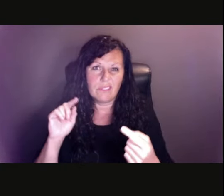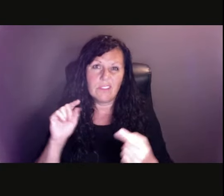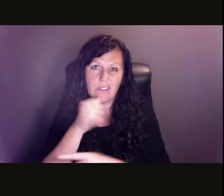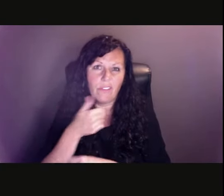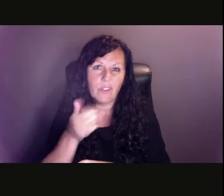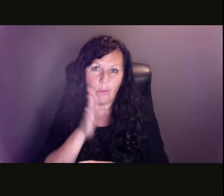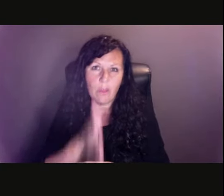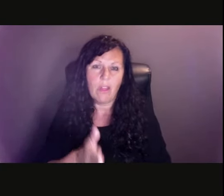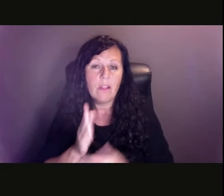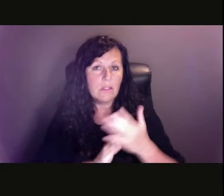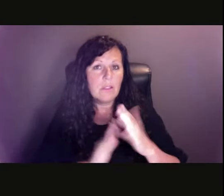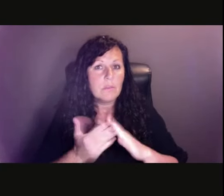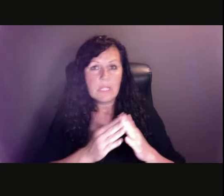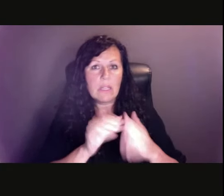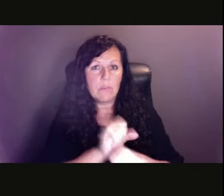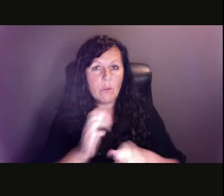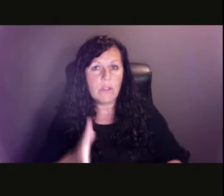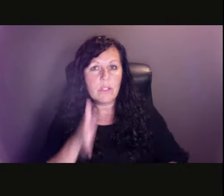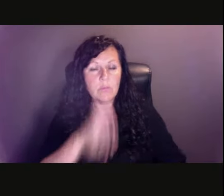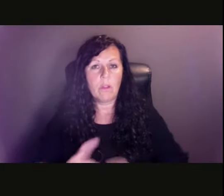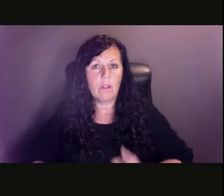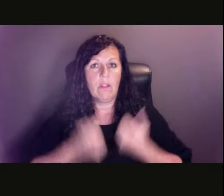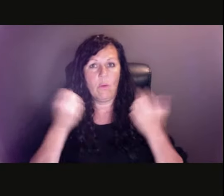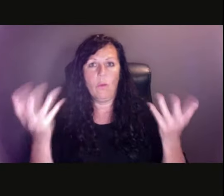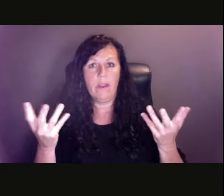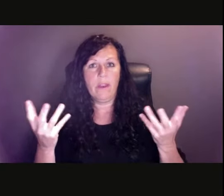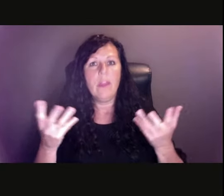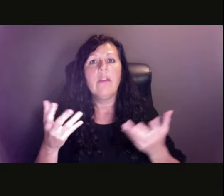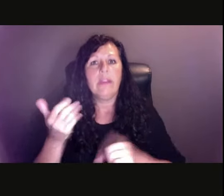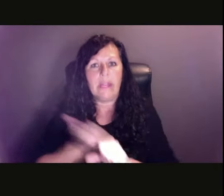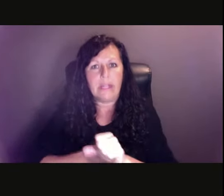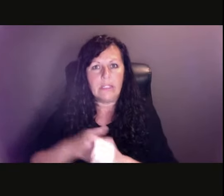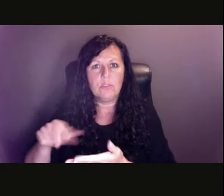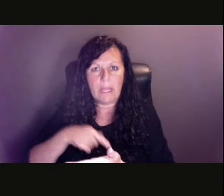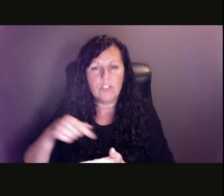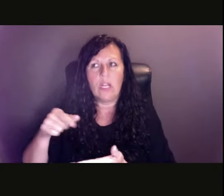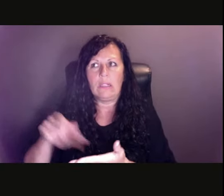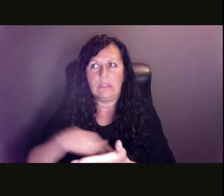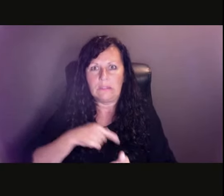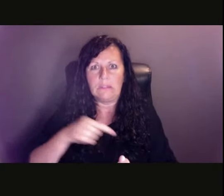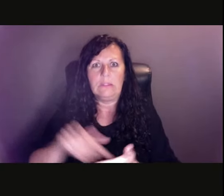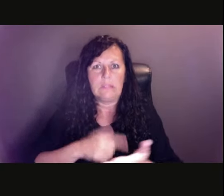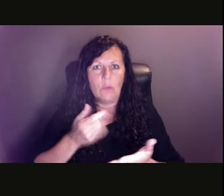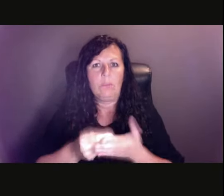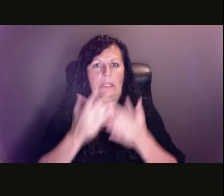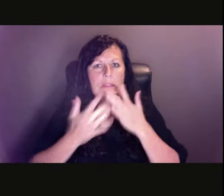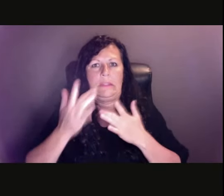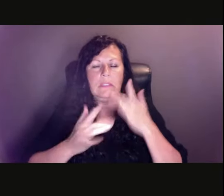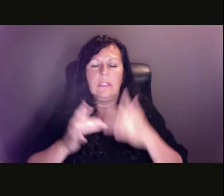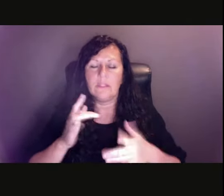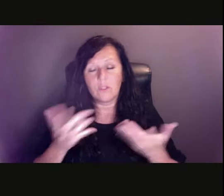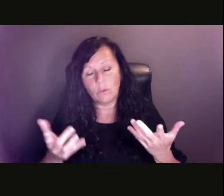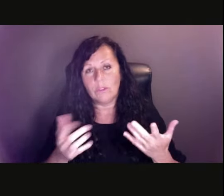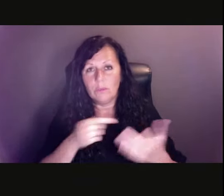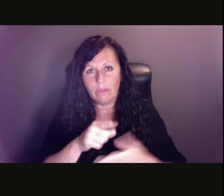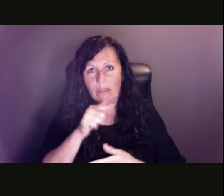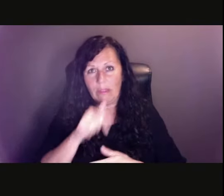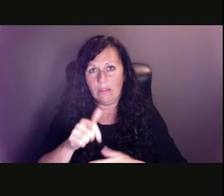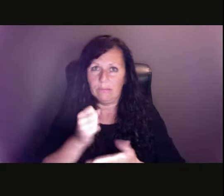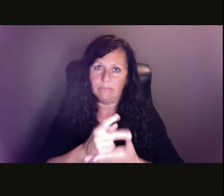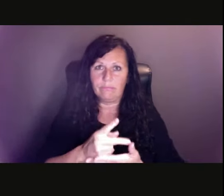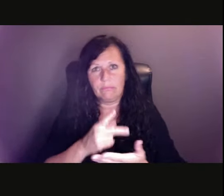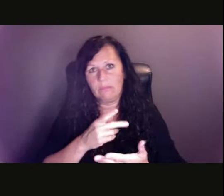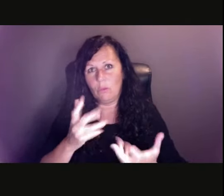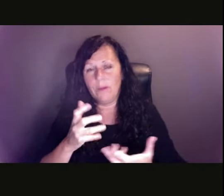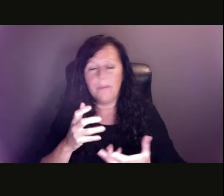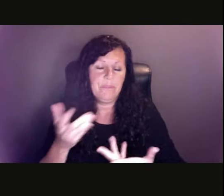to paycheck, so I don't suggest that lightly. But I would at least like to know, what would that look like? How much savings would that